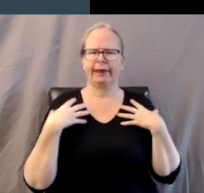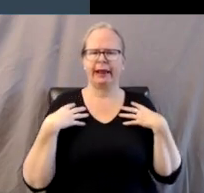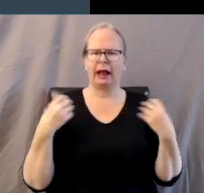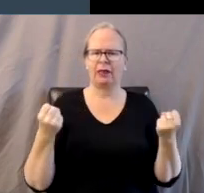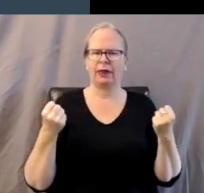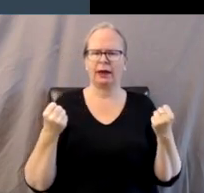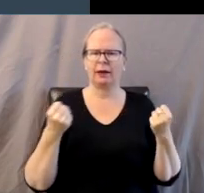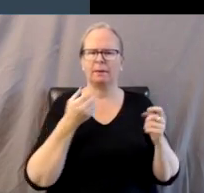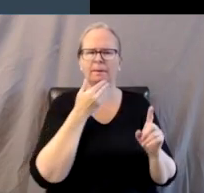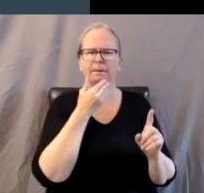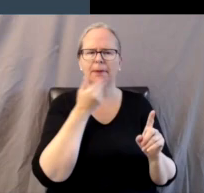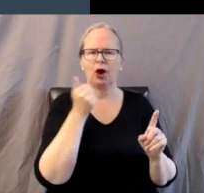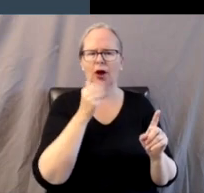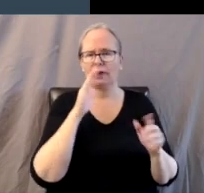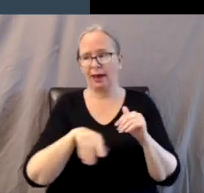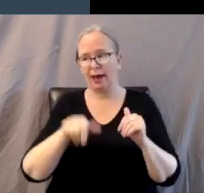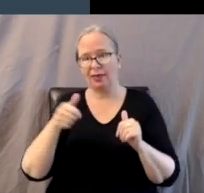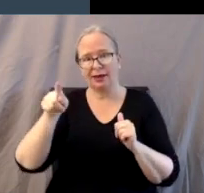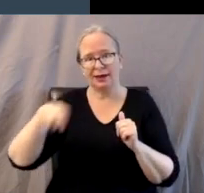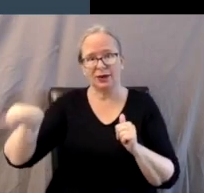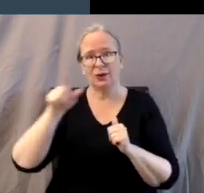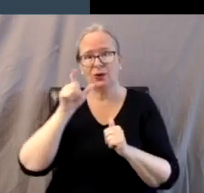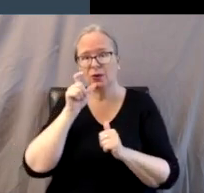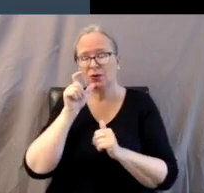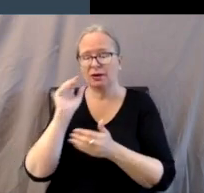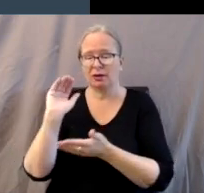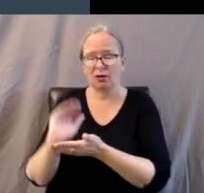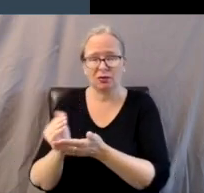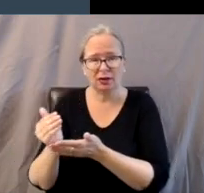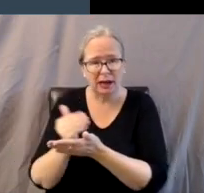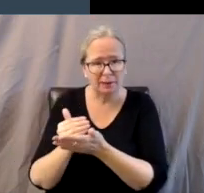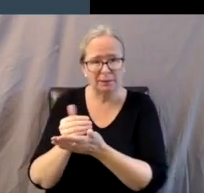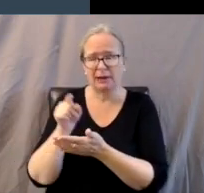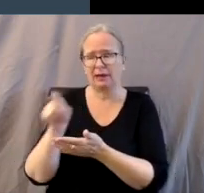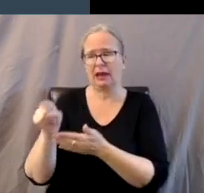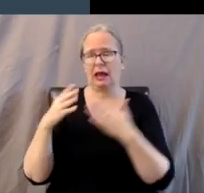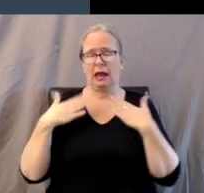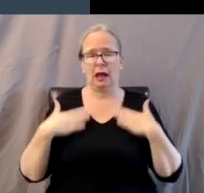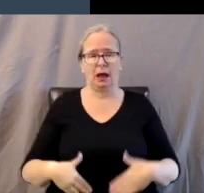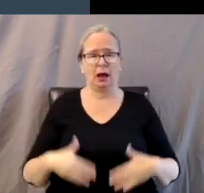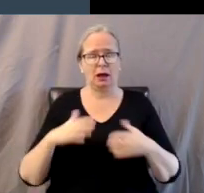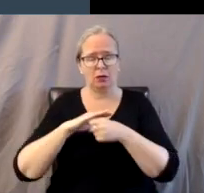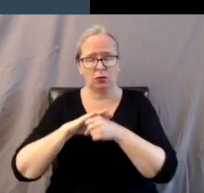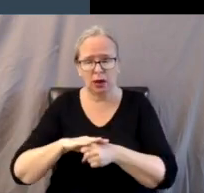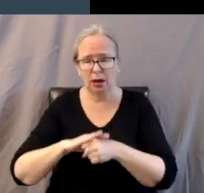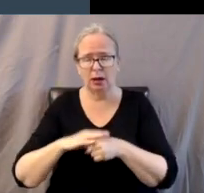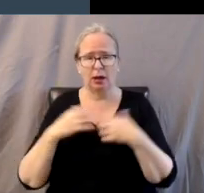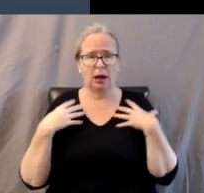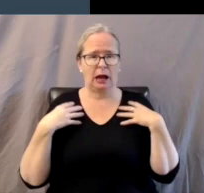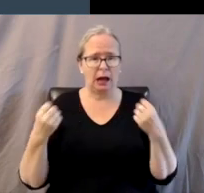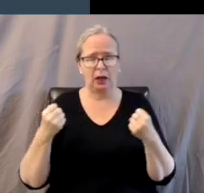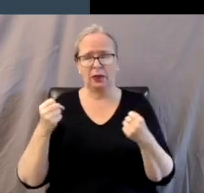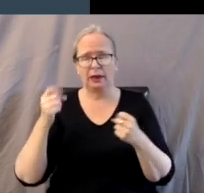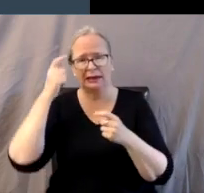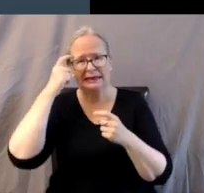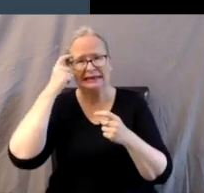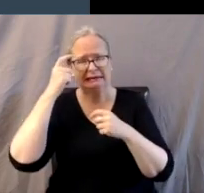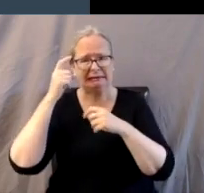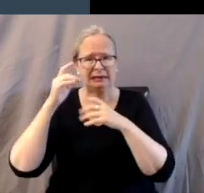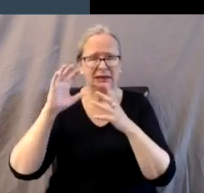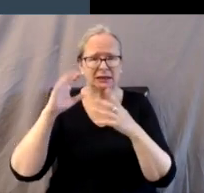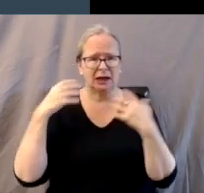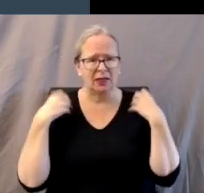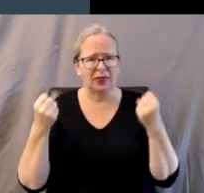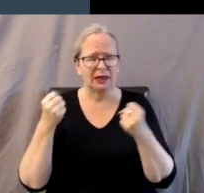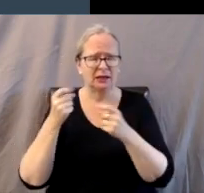that we can build this capacity throughout one's lifestyle. So when that income and health,